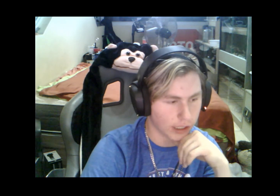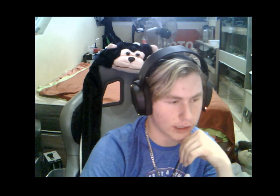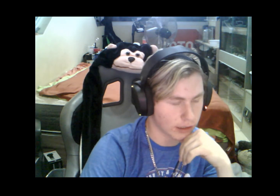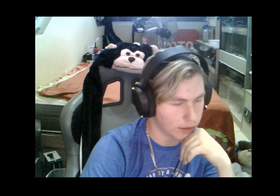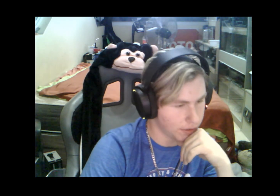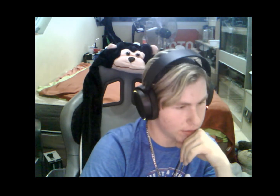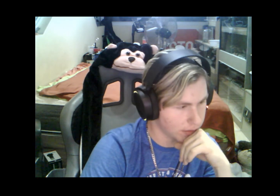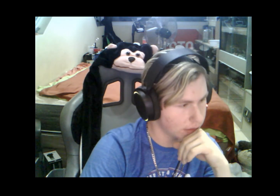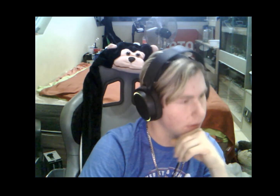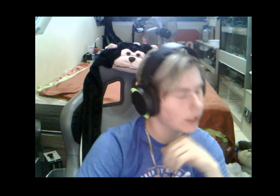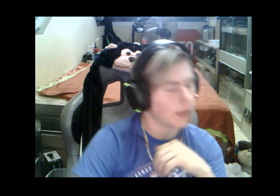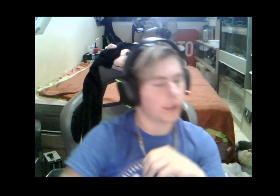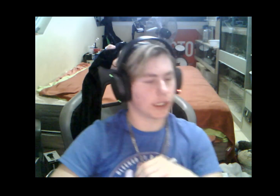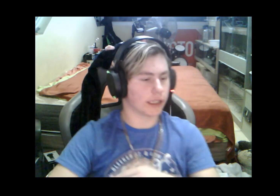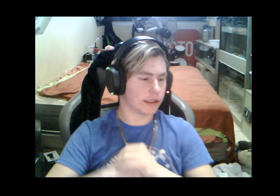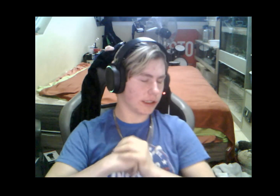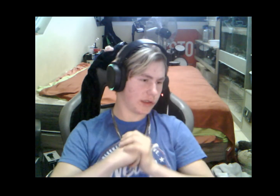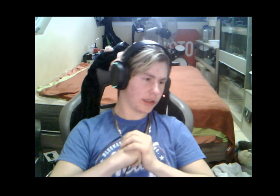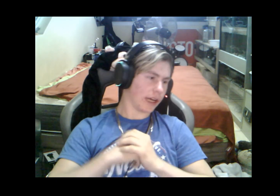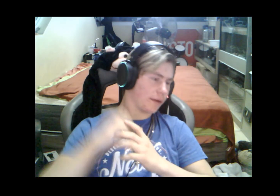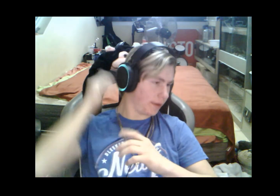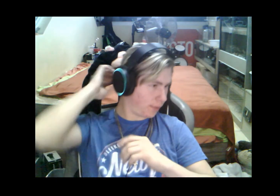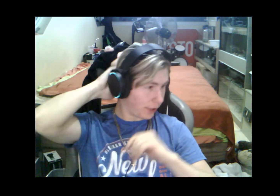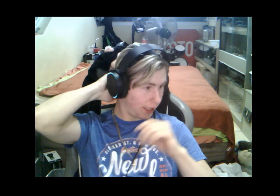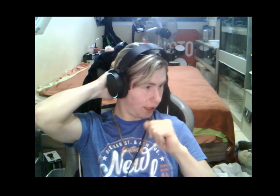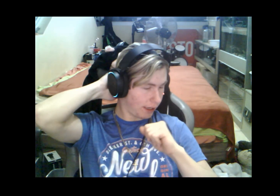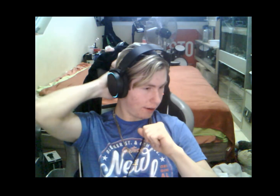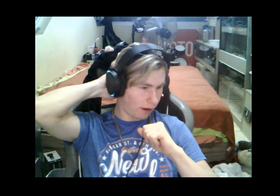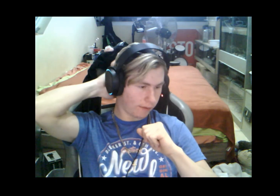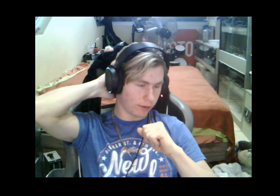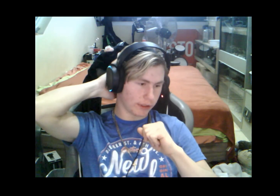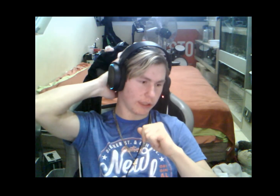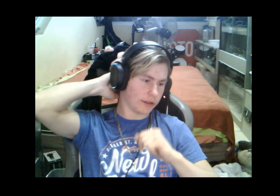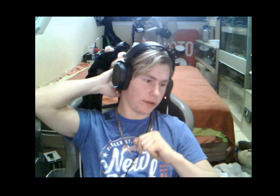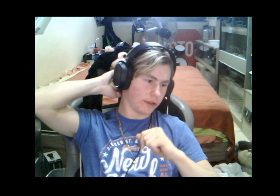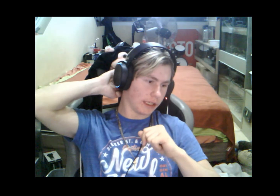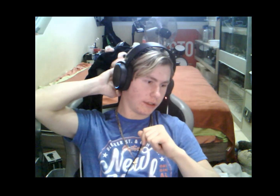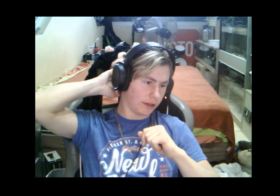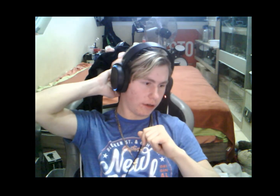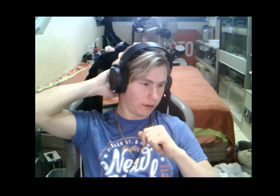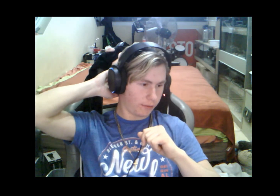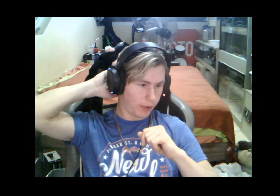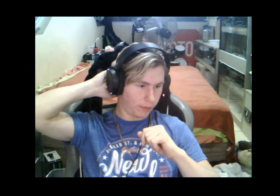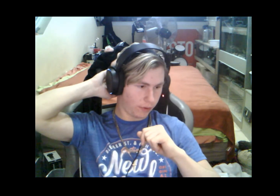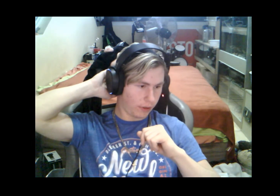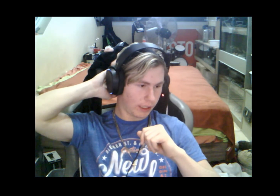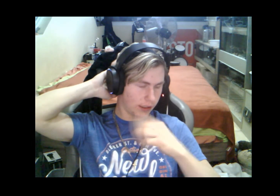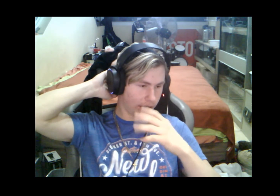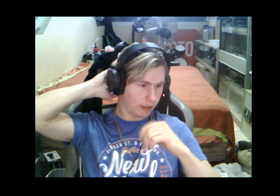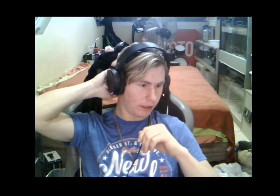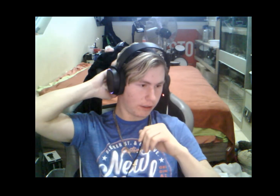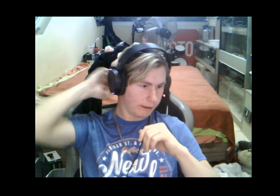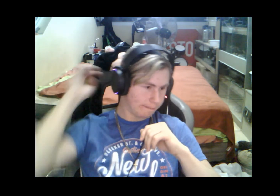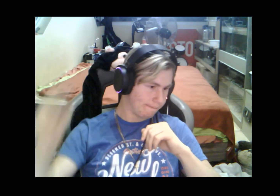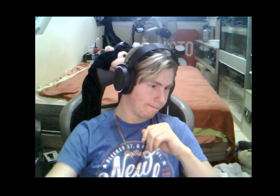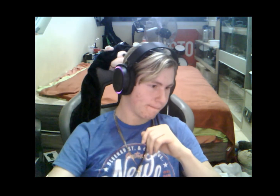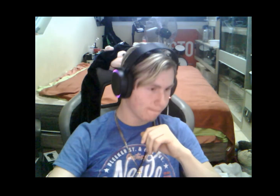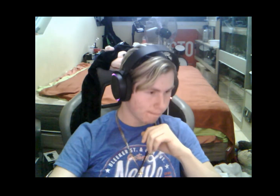Thank you, Esther. But yeah, this is just like a pre-thing afterwards, just to get to know people and, you